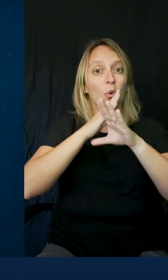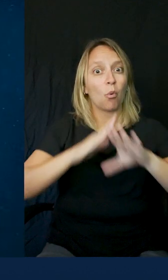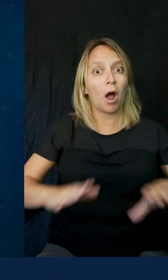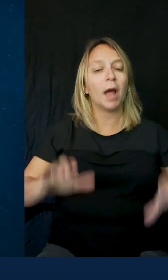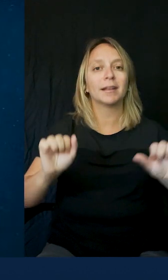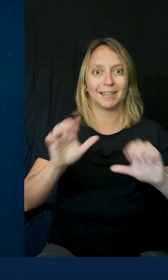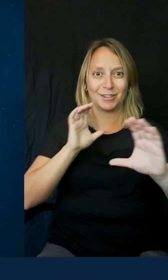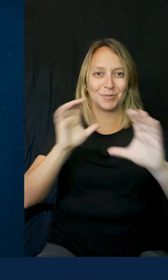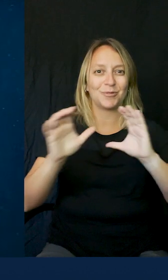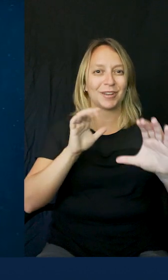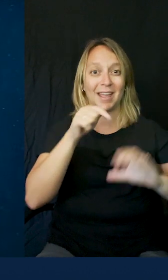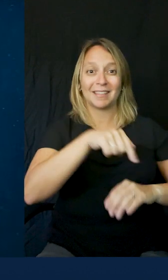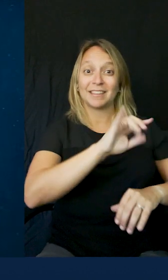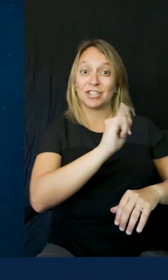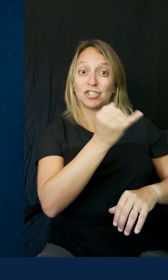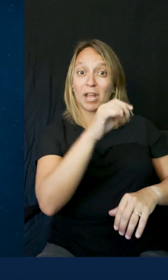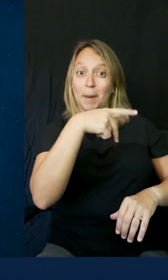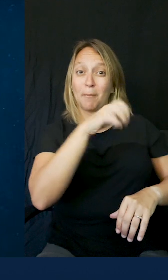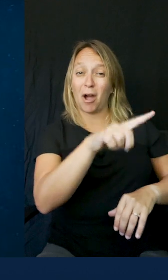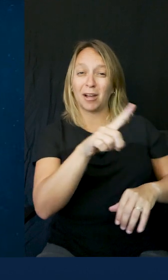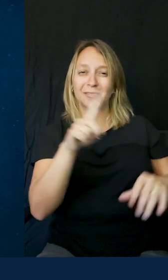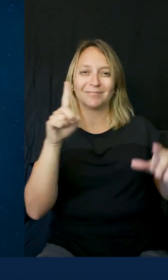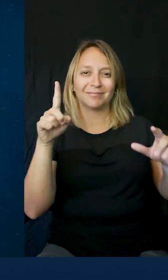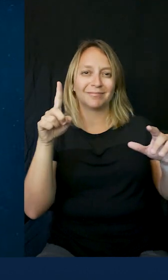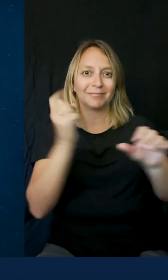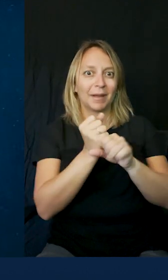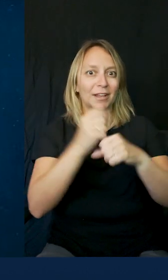is J-Pod.